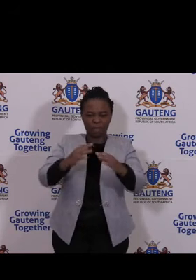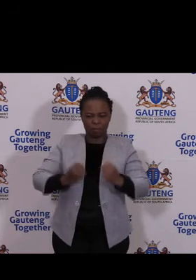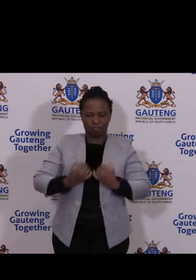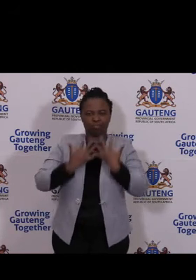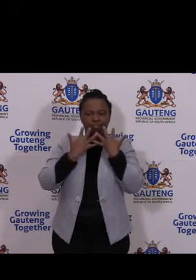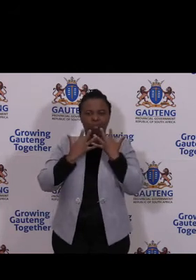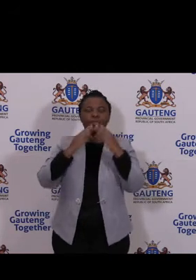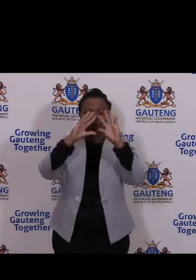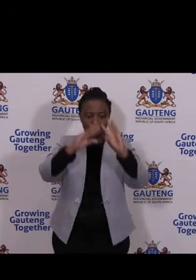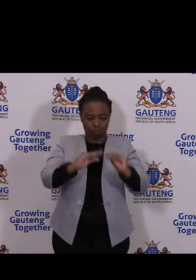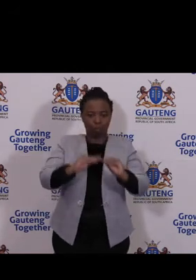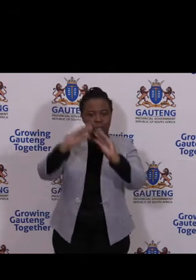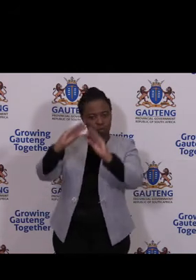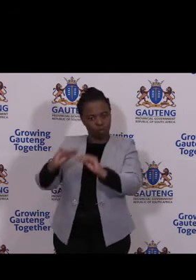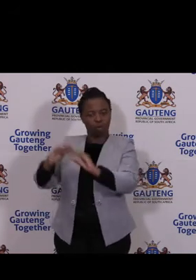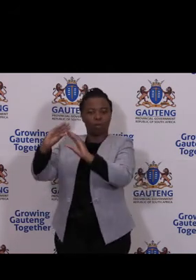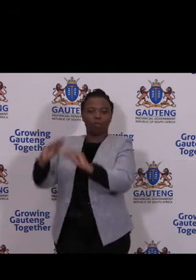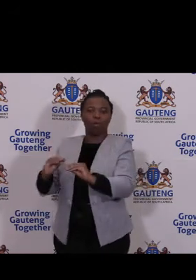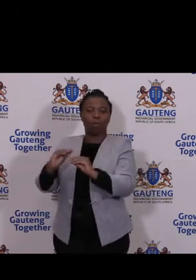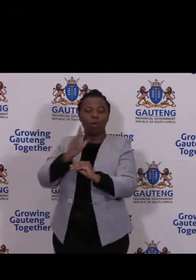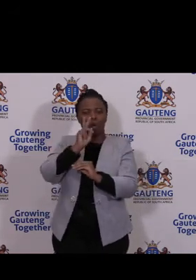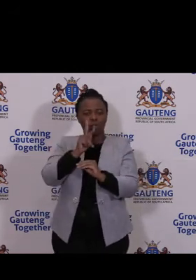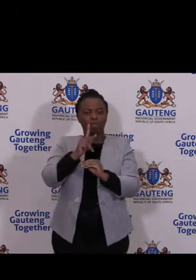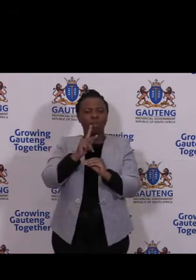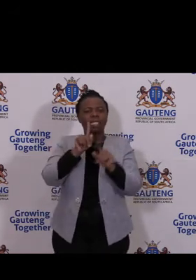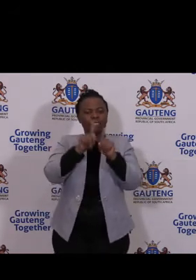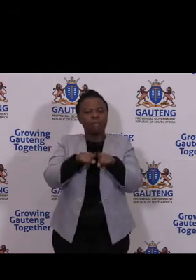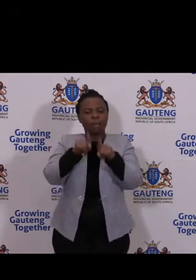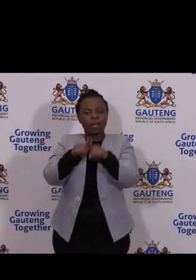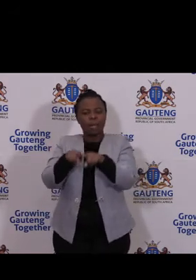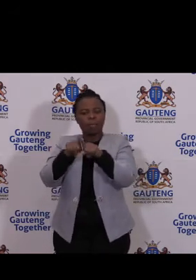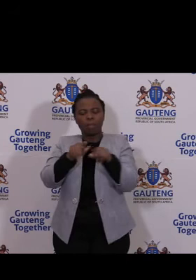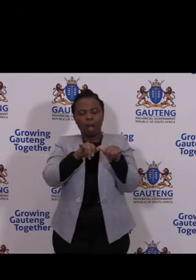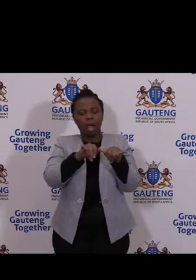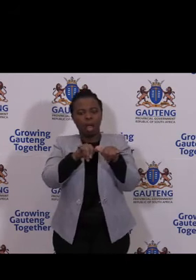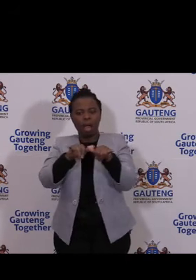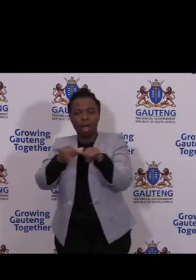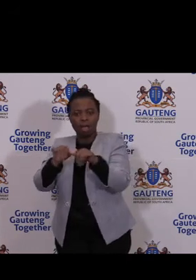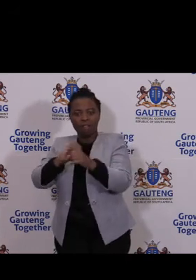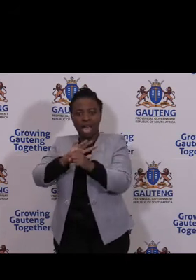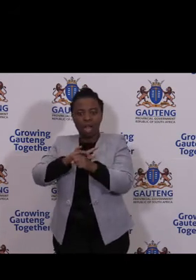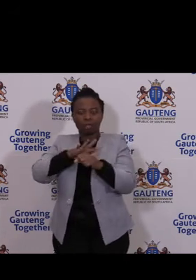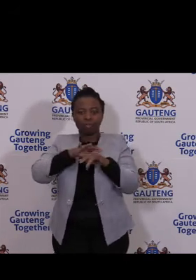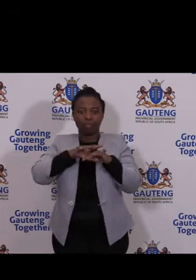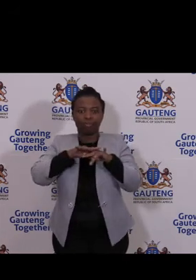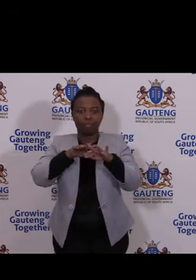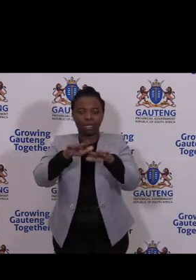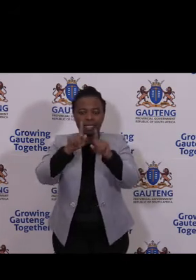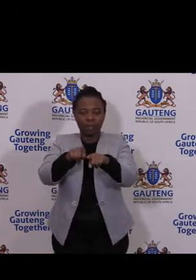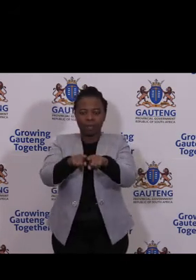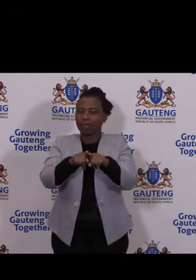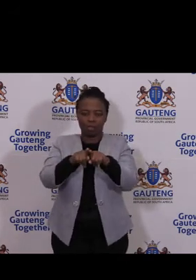transmission, and we also disrupt the pattern of the spread of the virus. So we actually welcome the